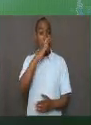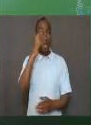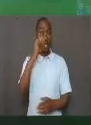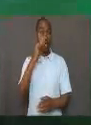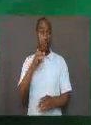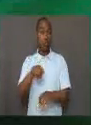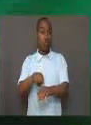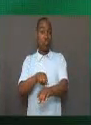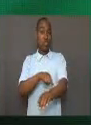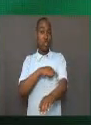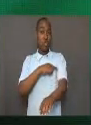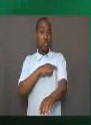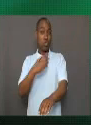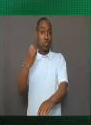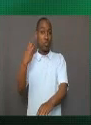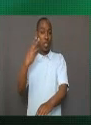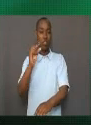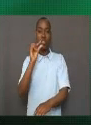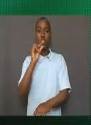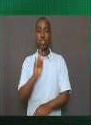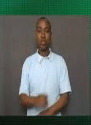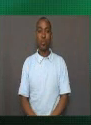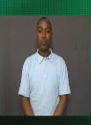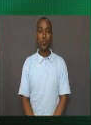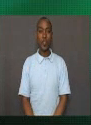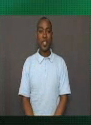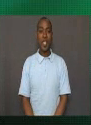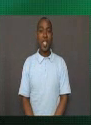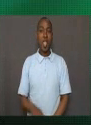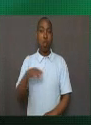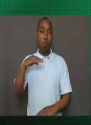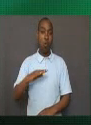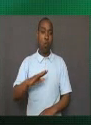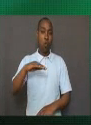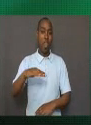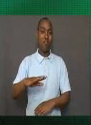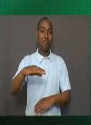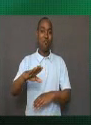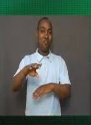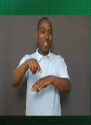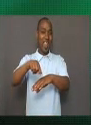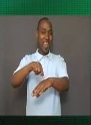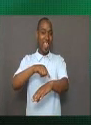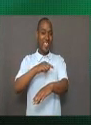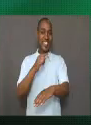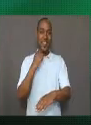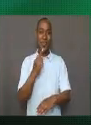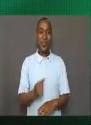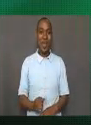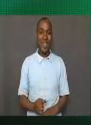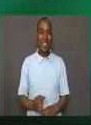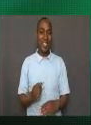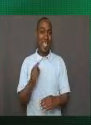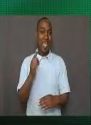light. A wavelength is the distance between neighboring